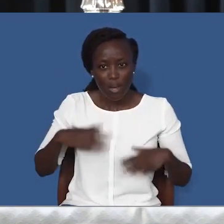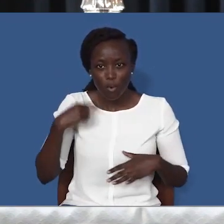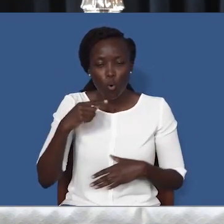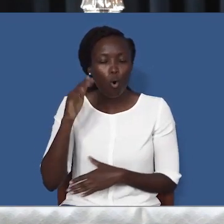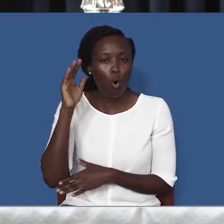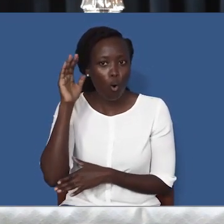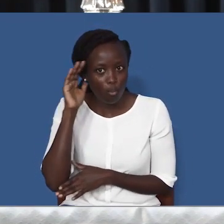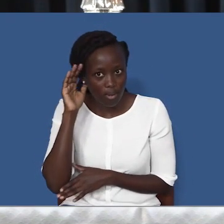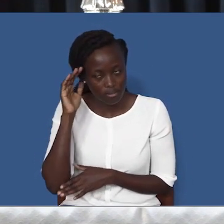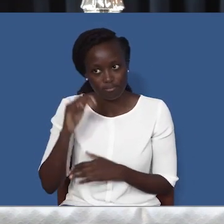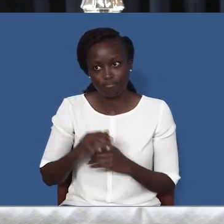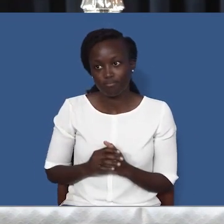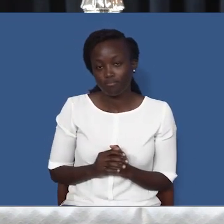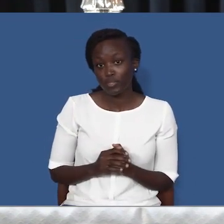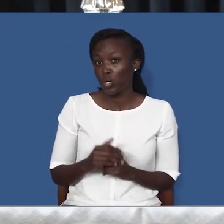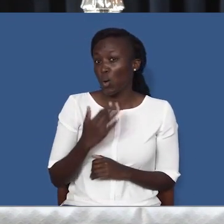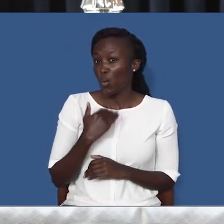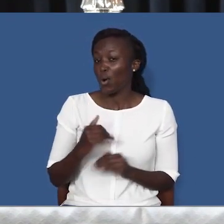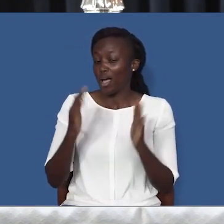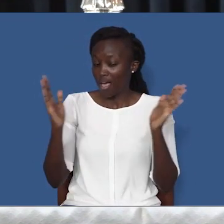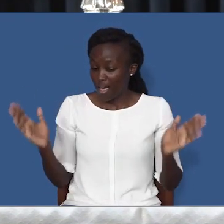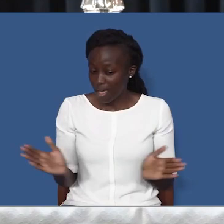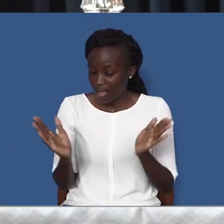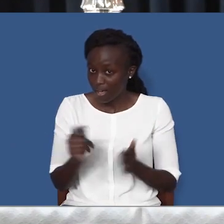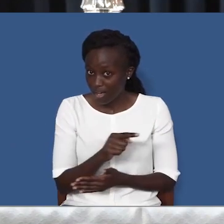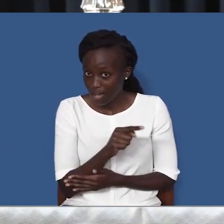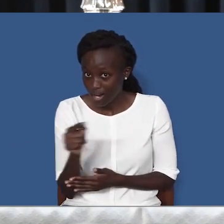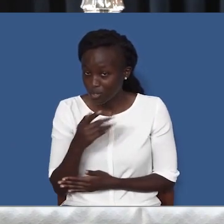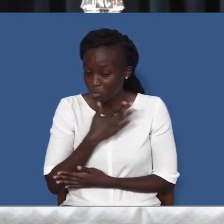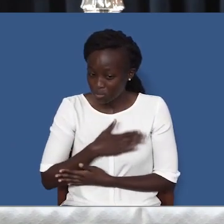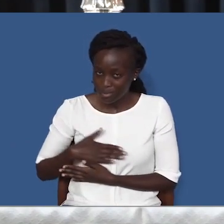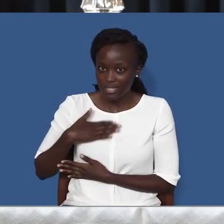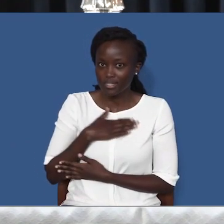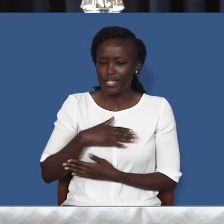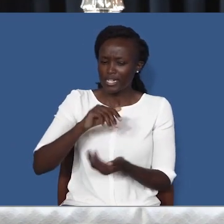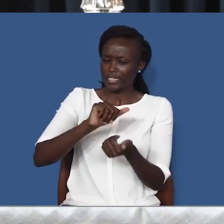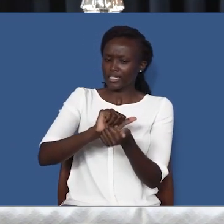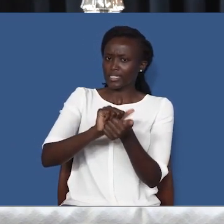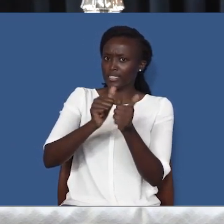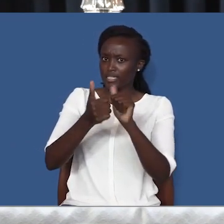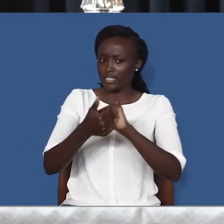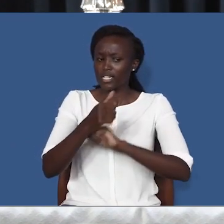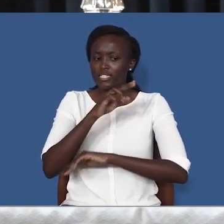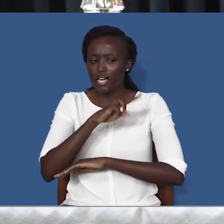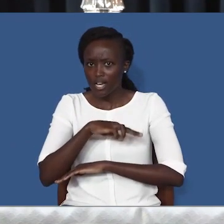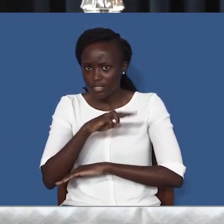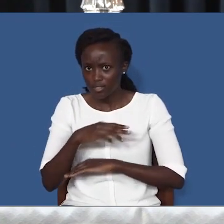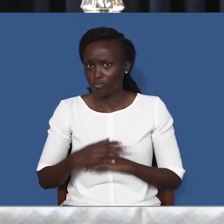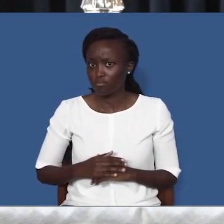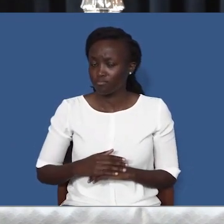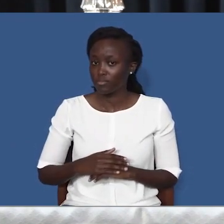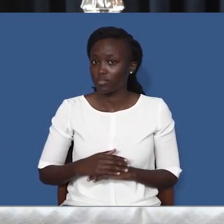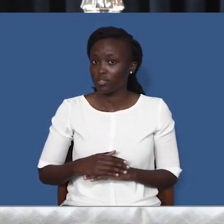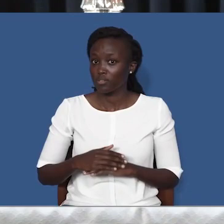I challenge you to come out of the business as usual mindset. I challenge